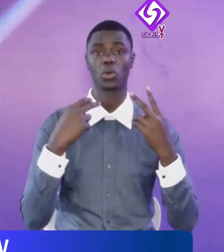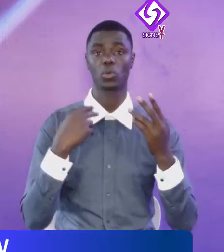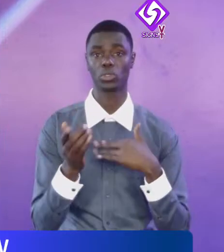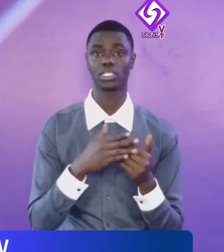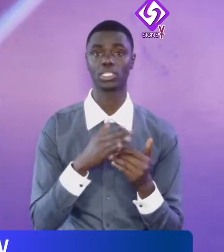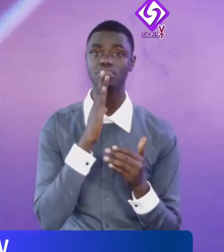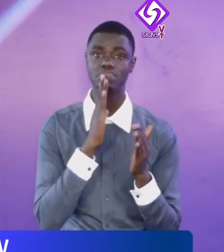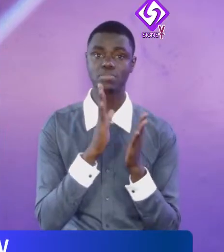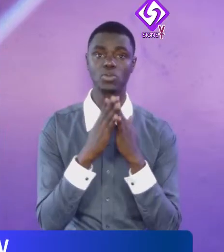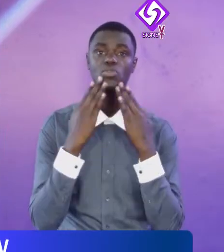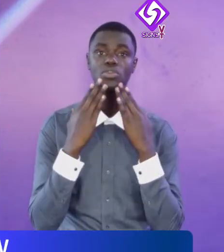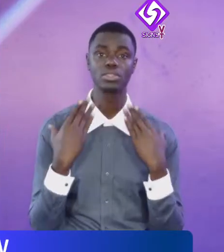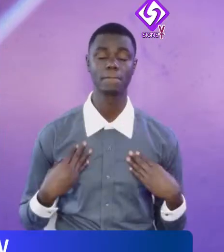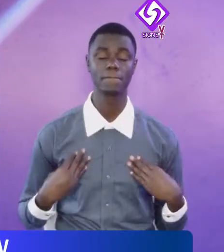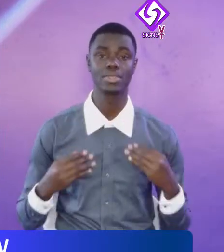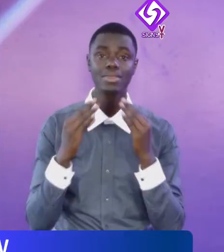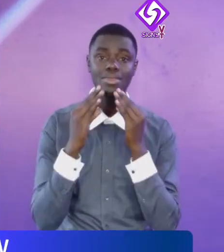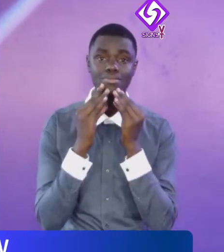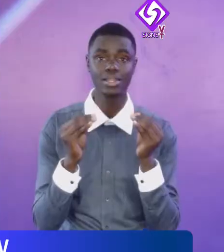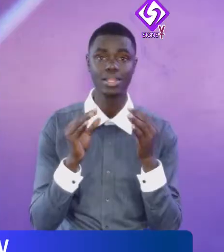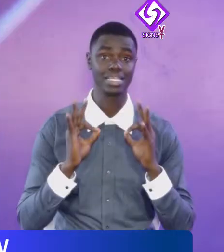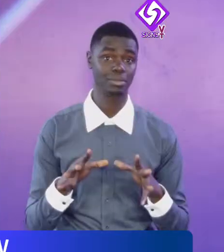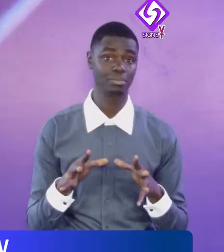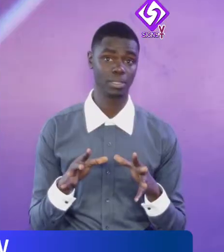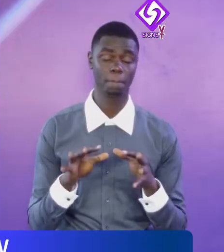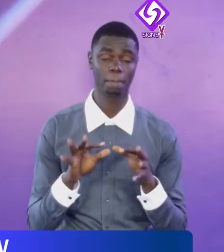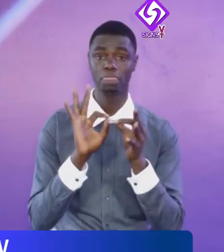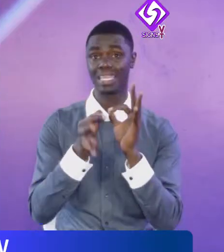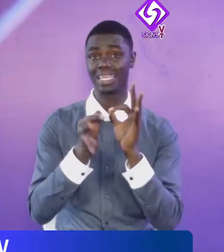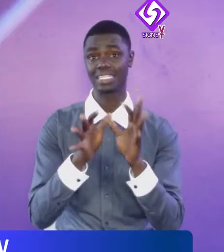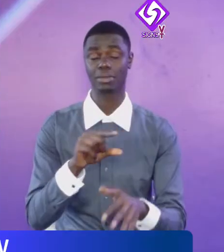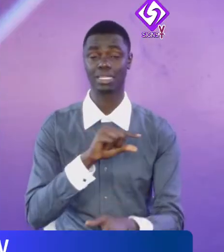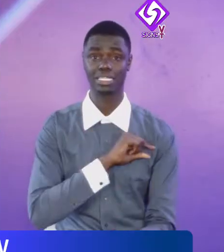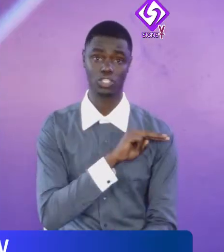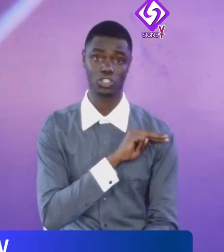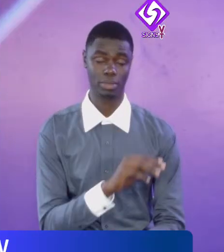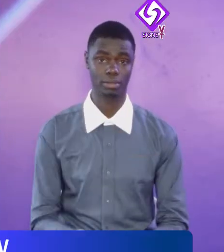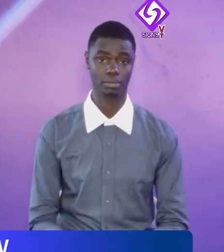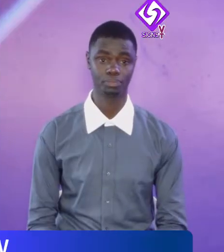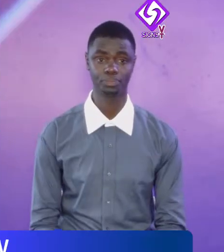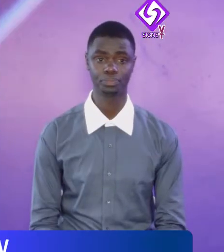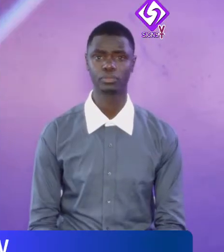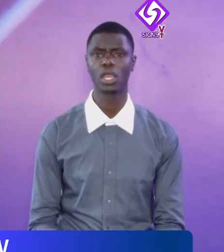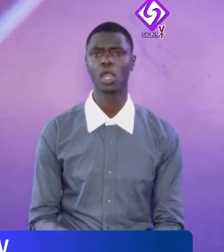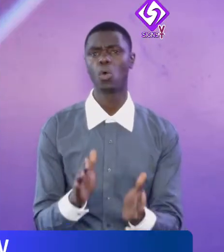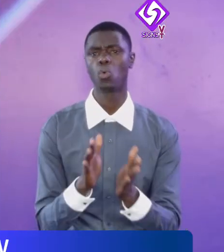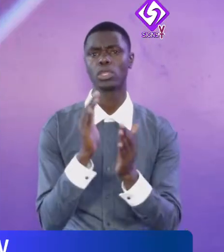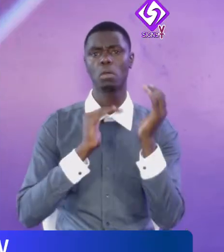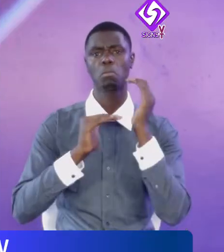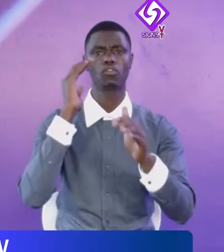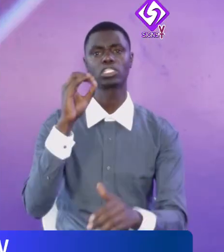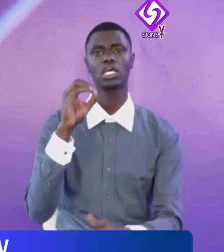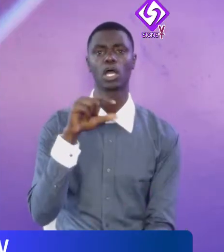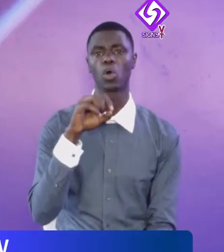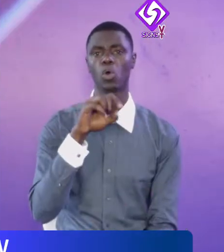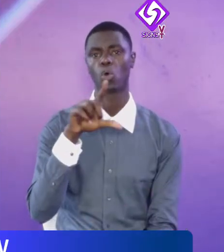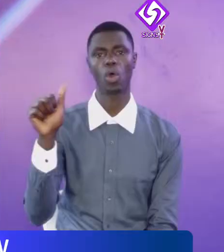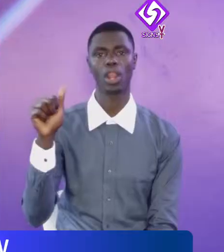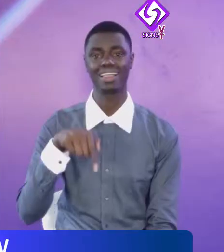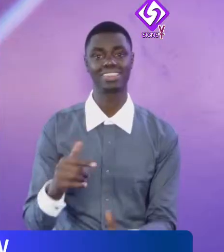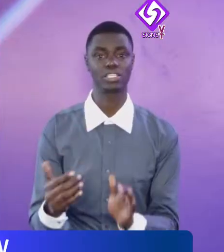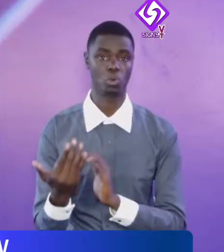me, Alan Herbert, and the sign language interpreter is Gideon Minor. We are with Professor Fred Ogola in studio this